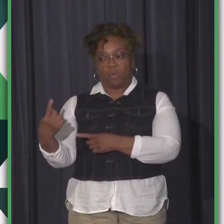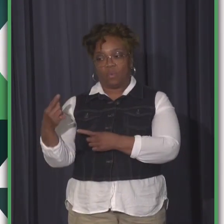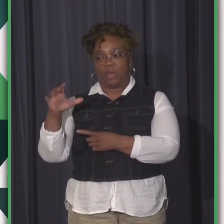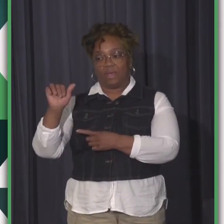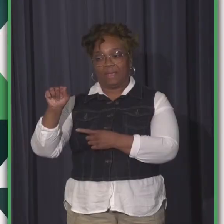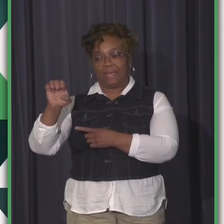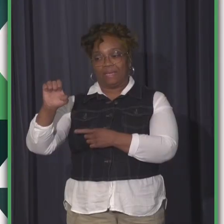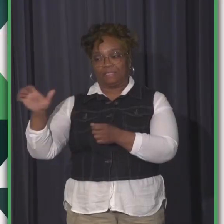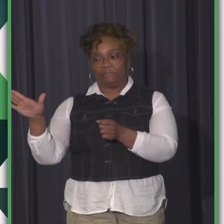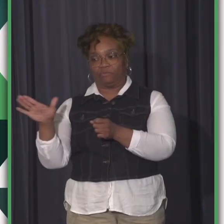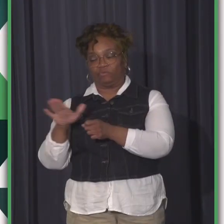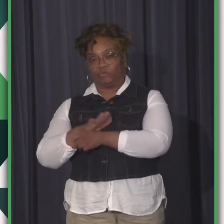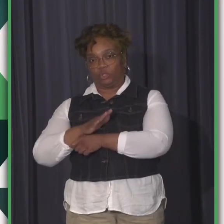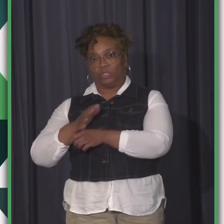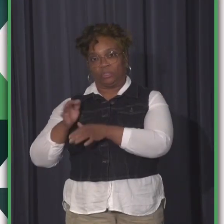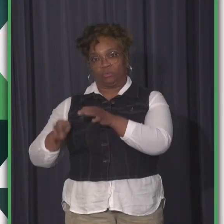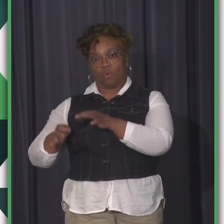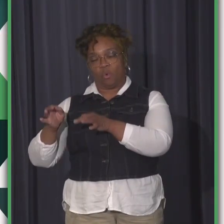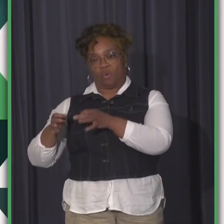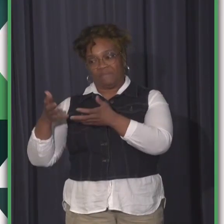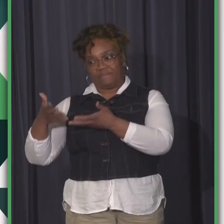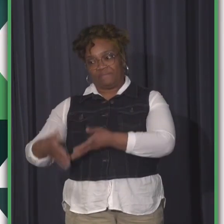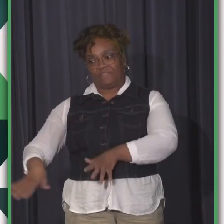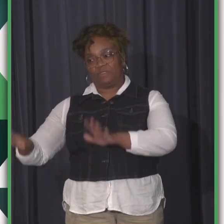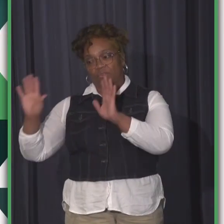that have been fully adjudicated,